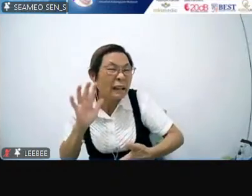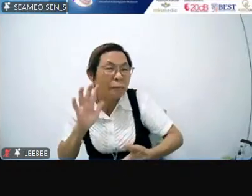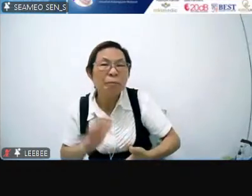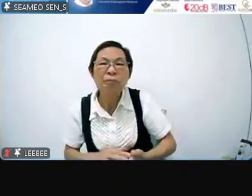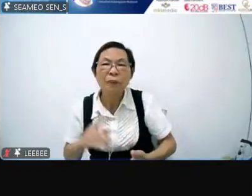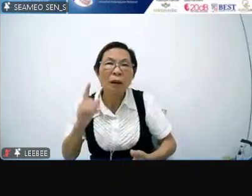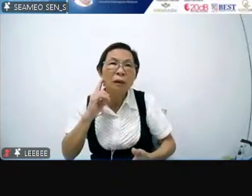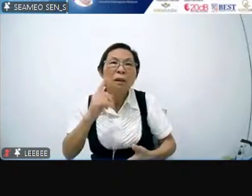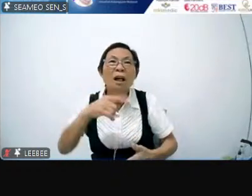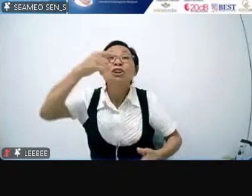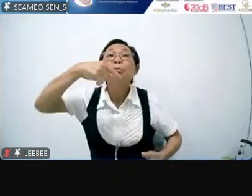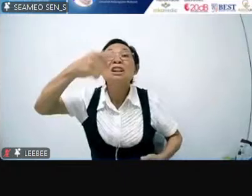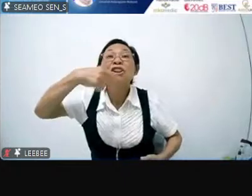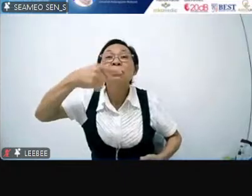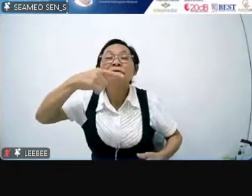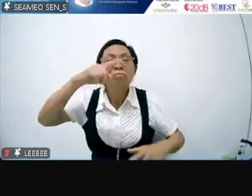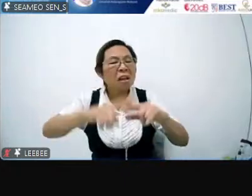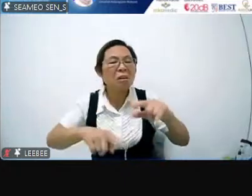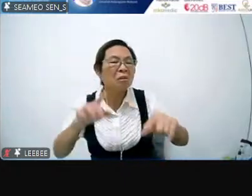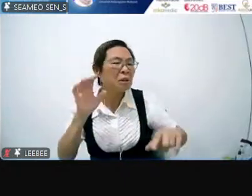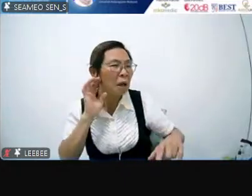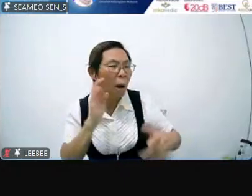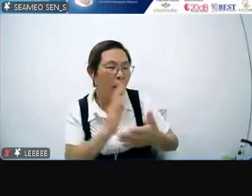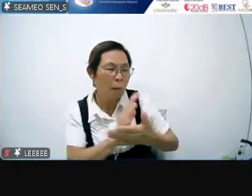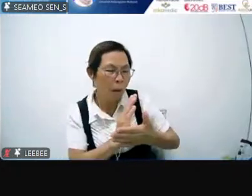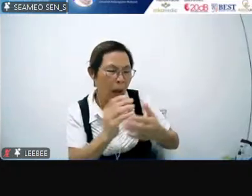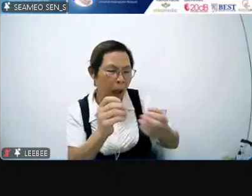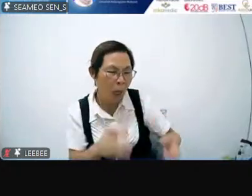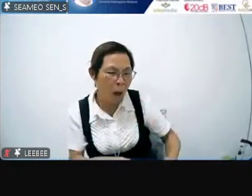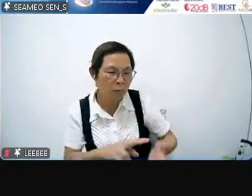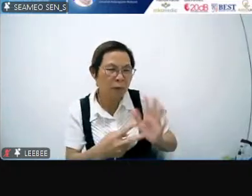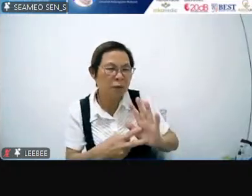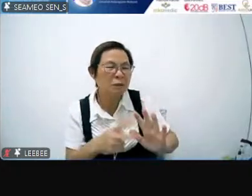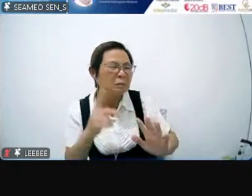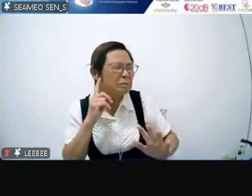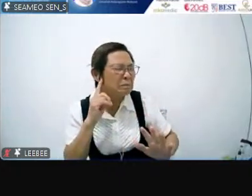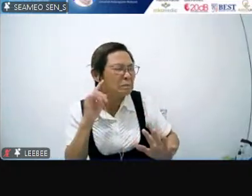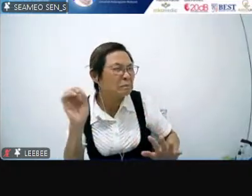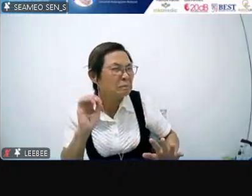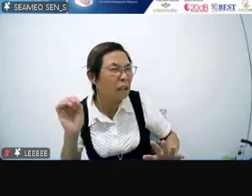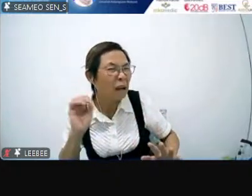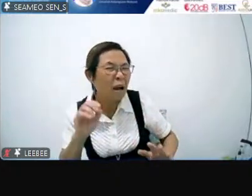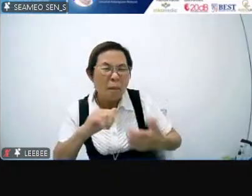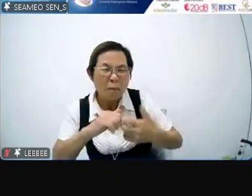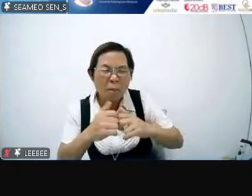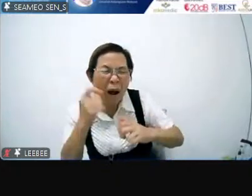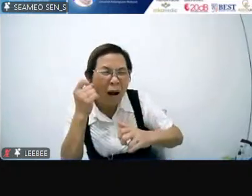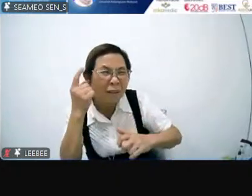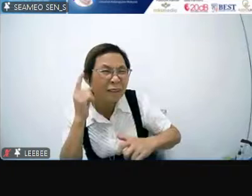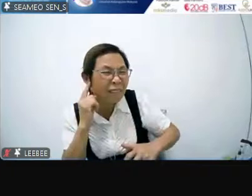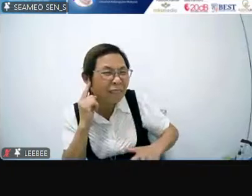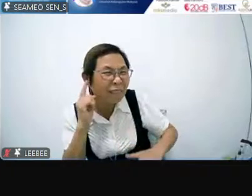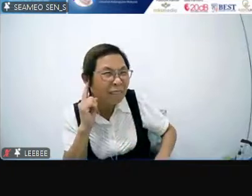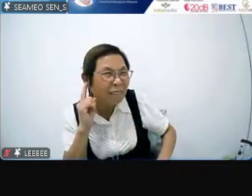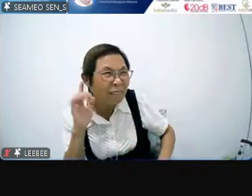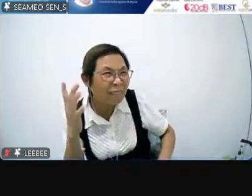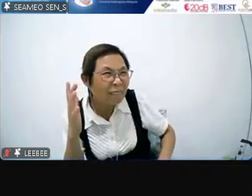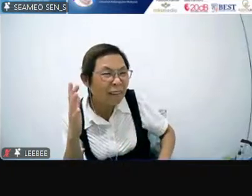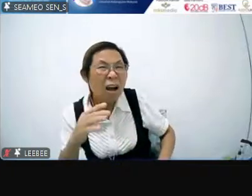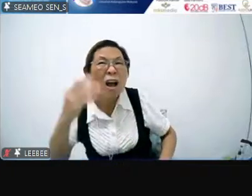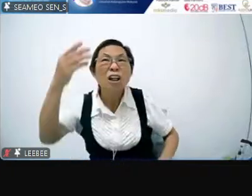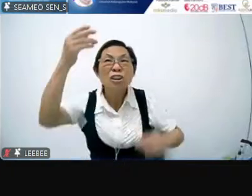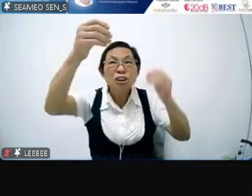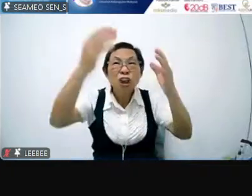cannot be heard. Okay, they might have problem understanding speech. Maybe just if the teachers speak